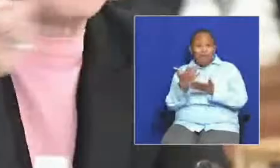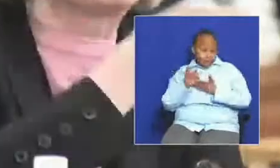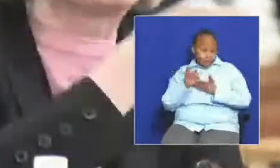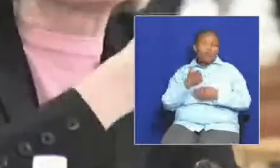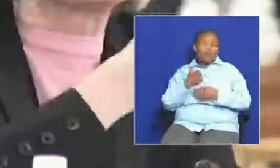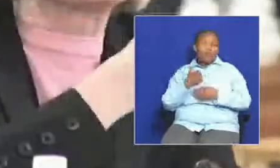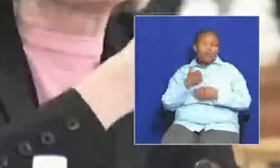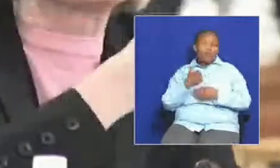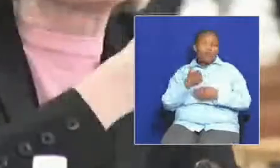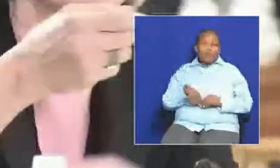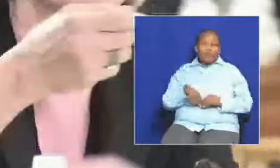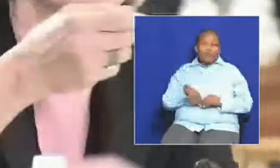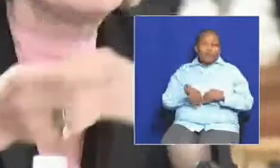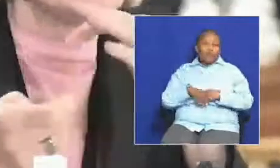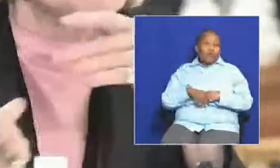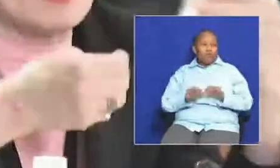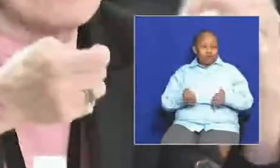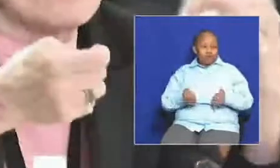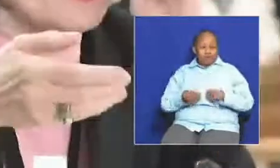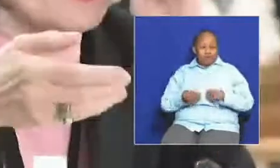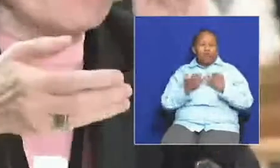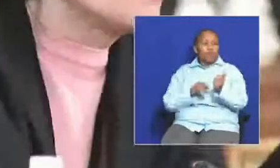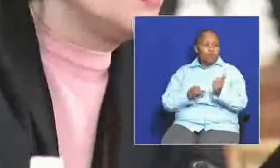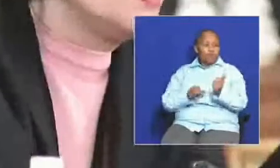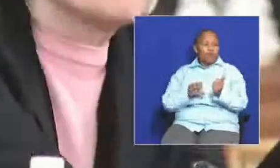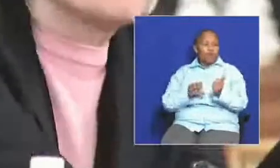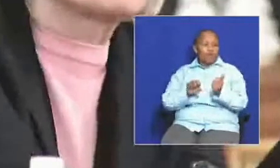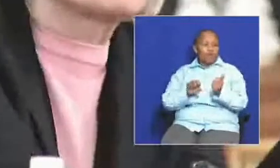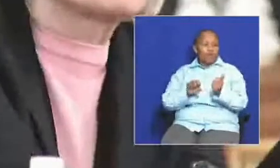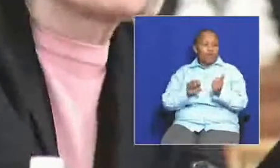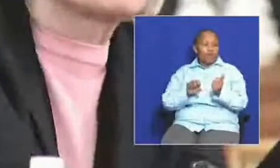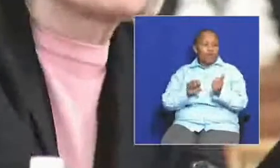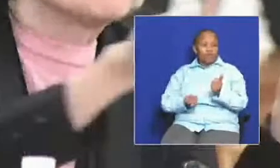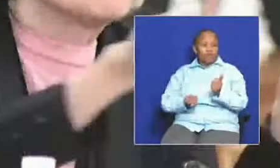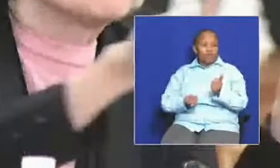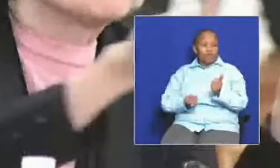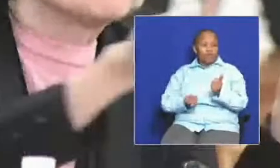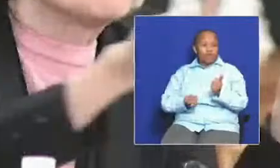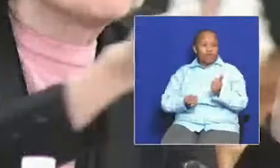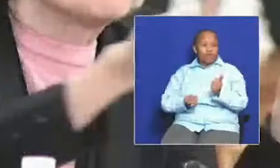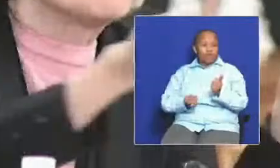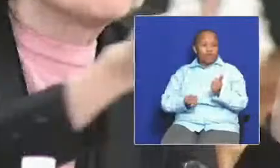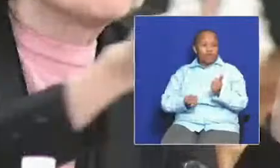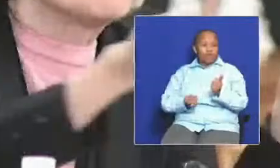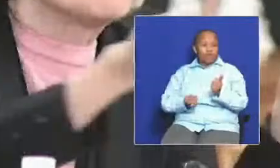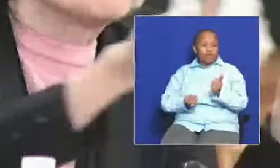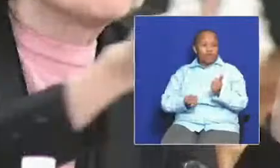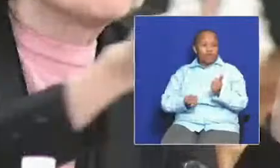And it's seemingly, my junior says those electronic